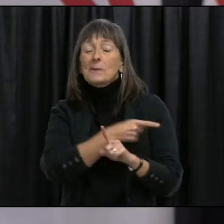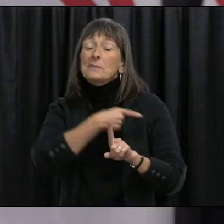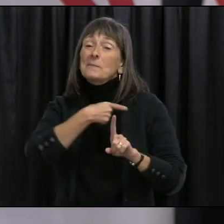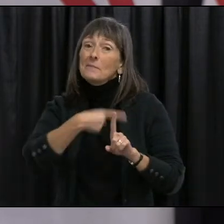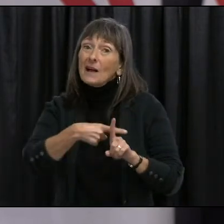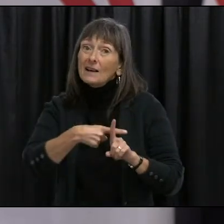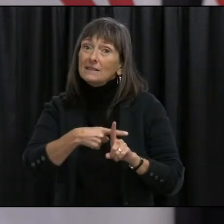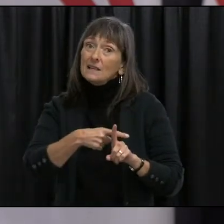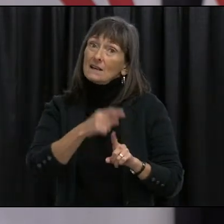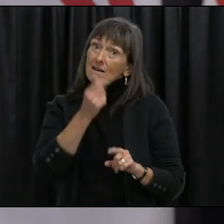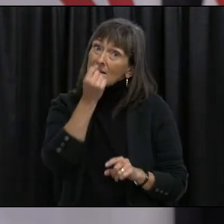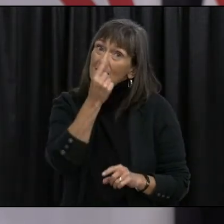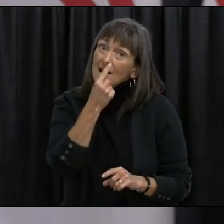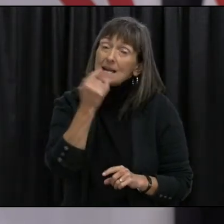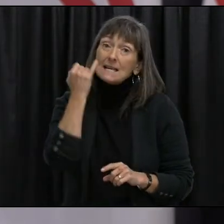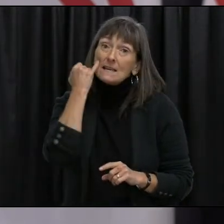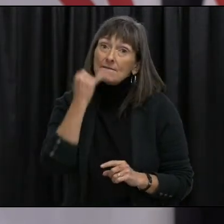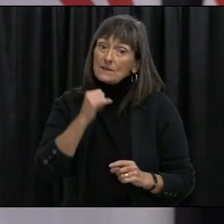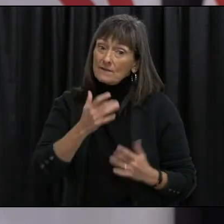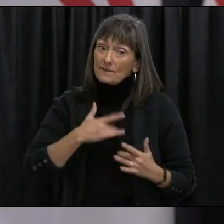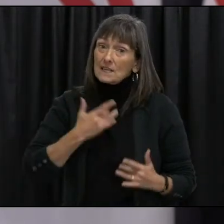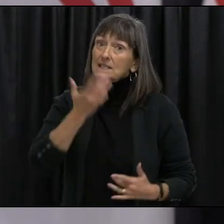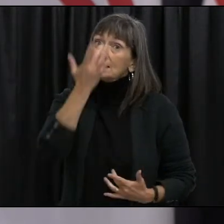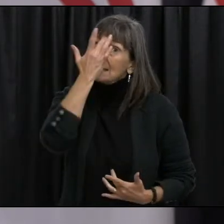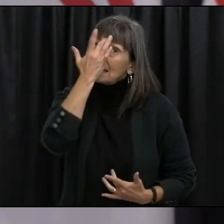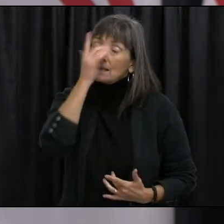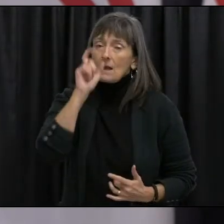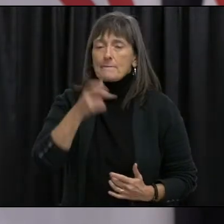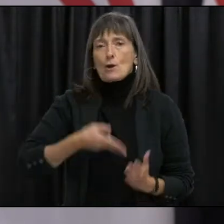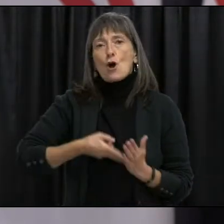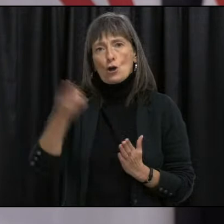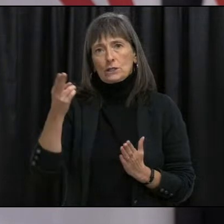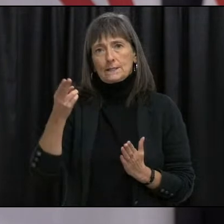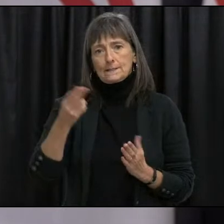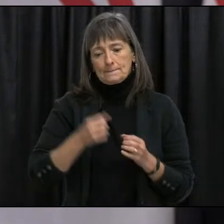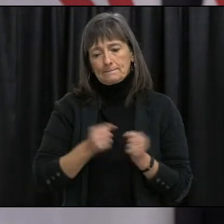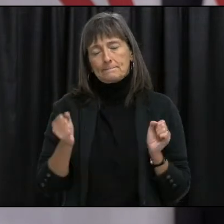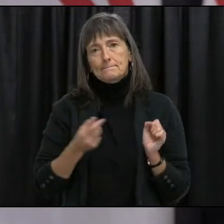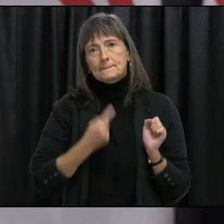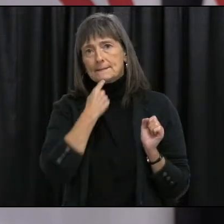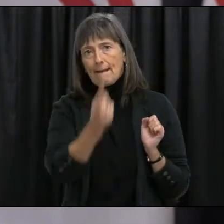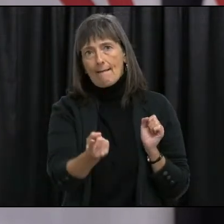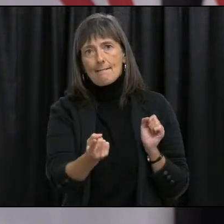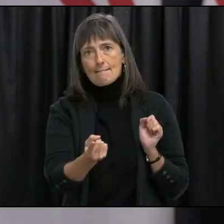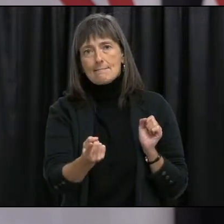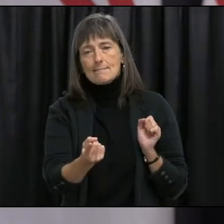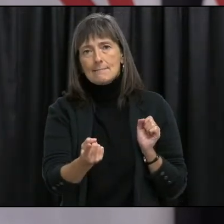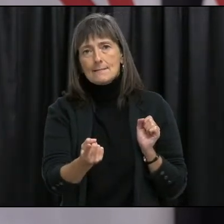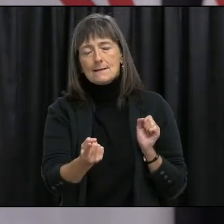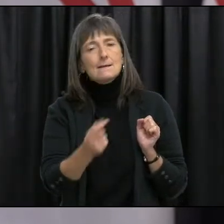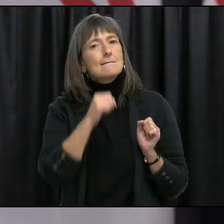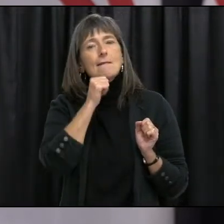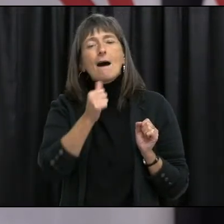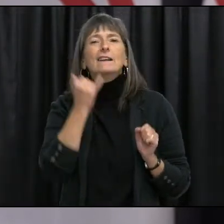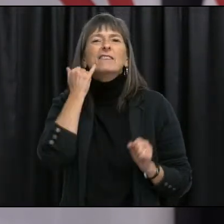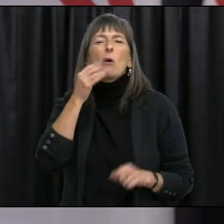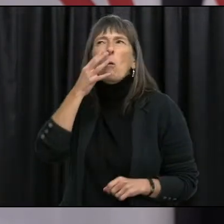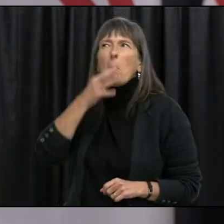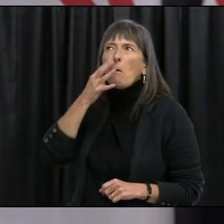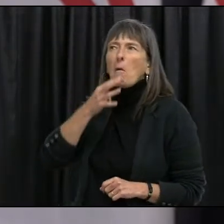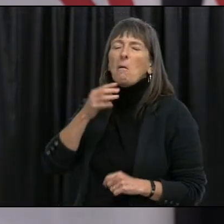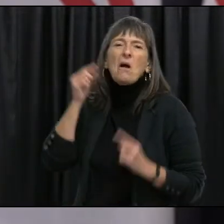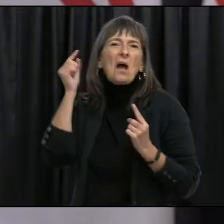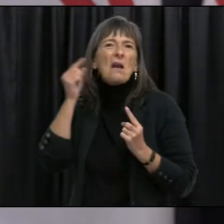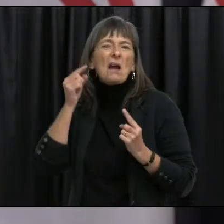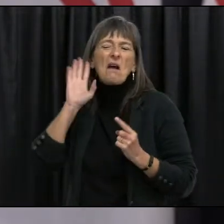with themselves if they're not feeling well. There is a great tendency, and we've all done it, to dismiss a runny nose or